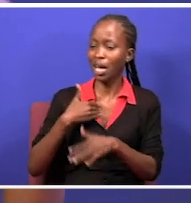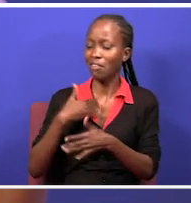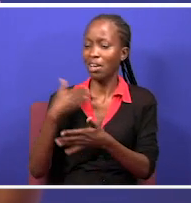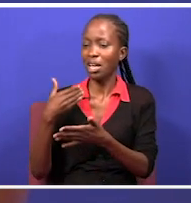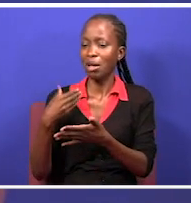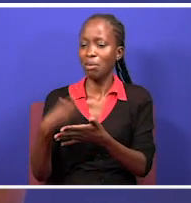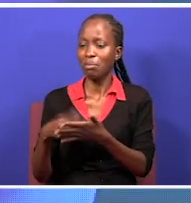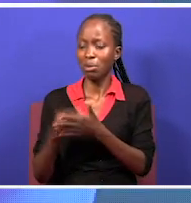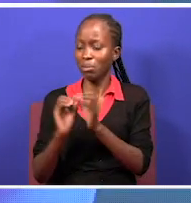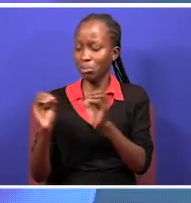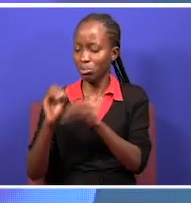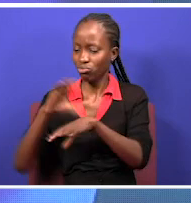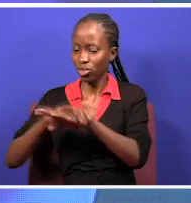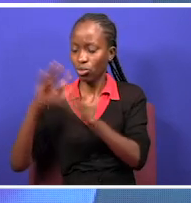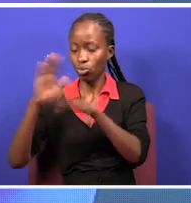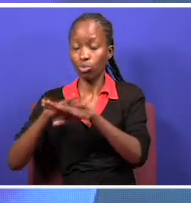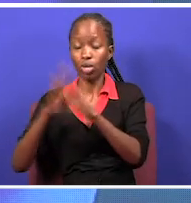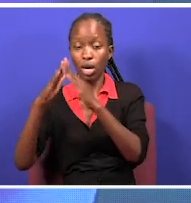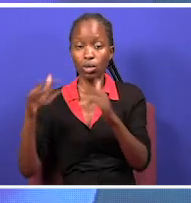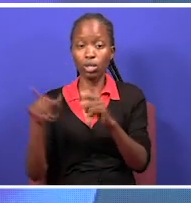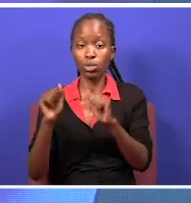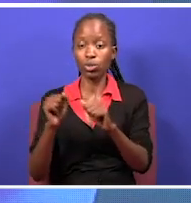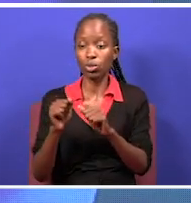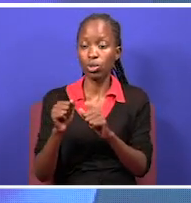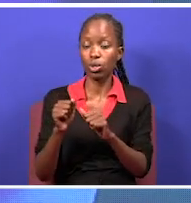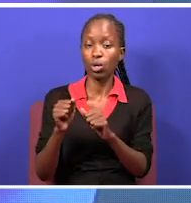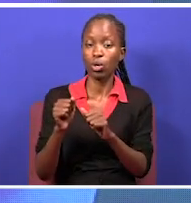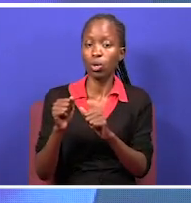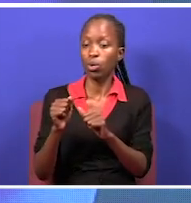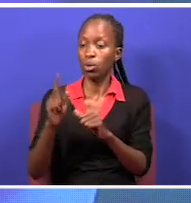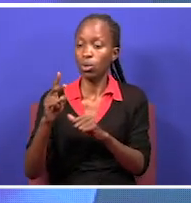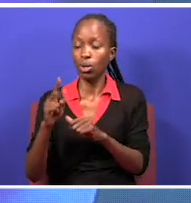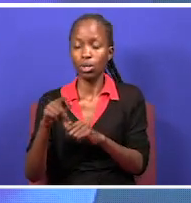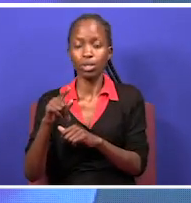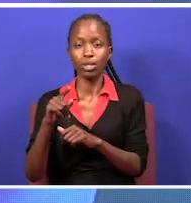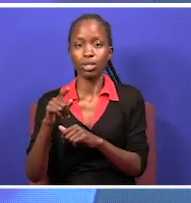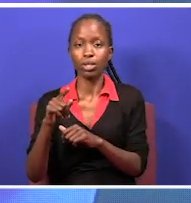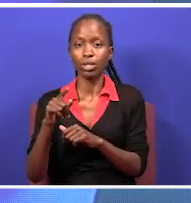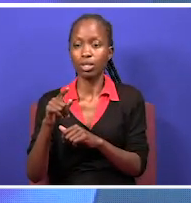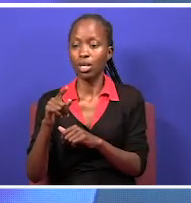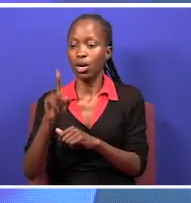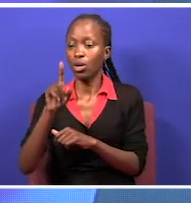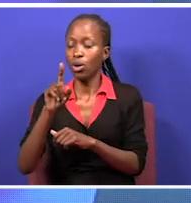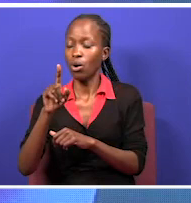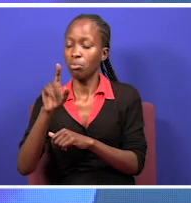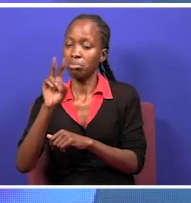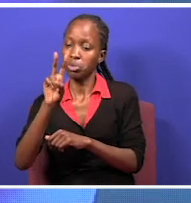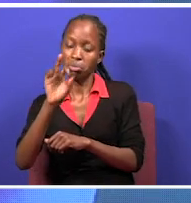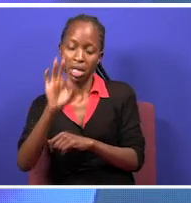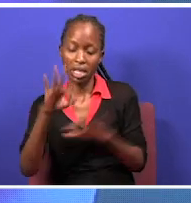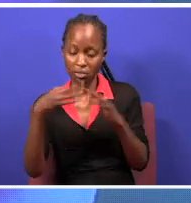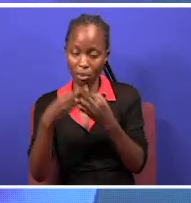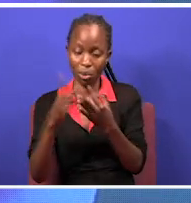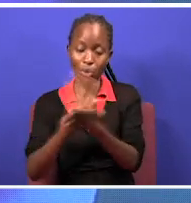to get good houses. So we used to get 2-3 bedroom and share 2-3 sisters together. And I recall in